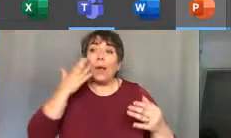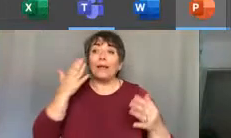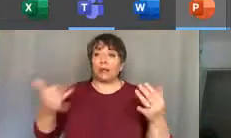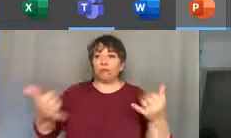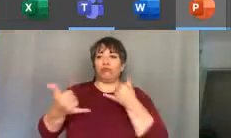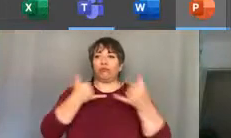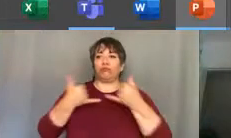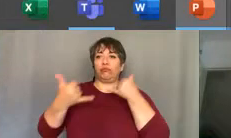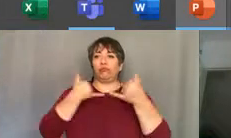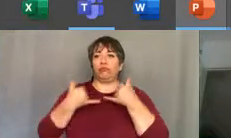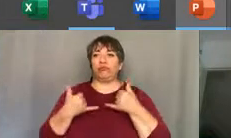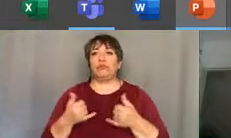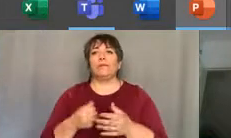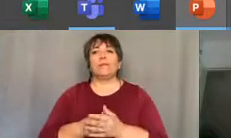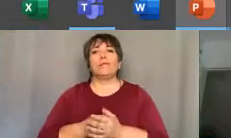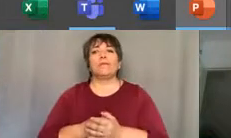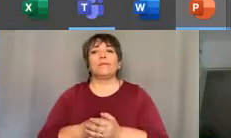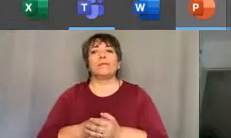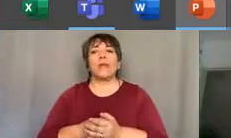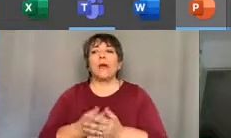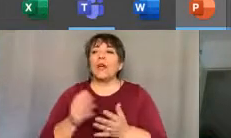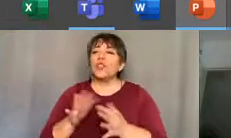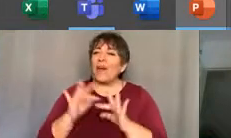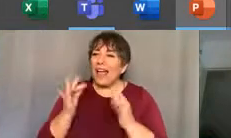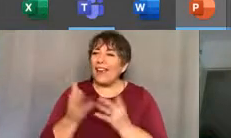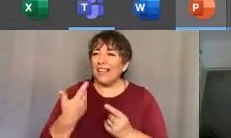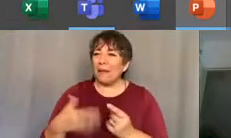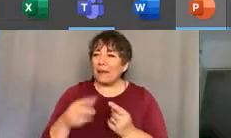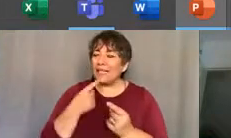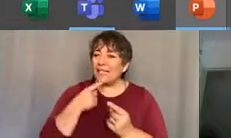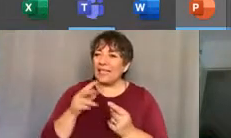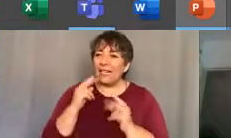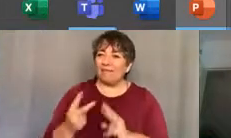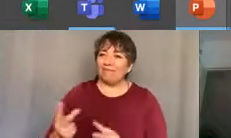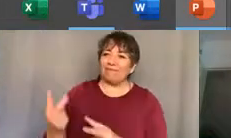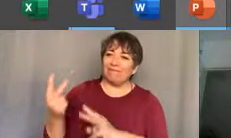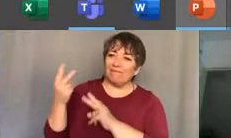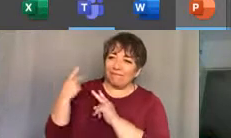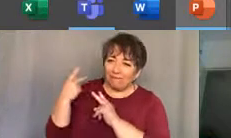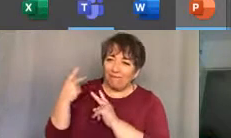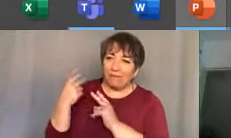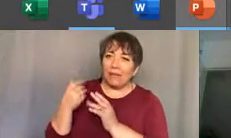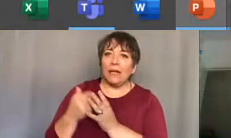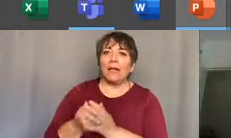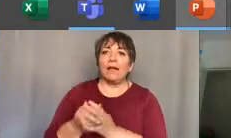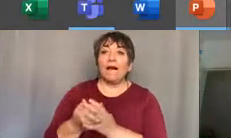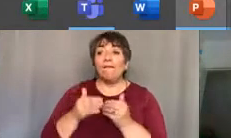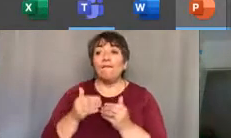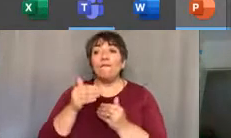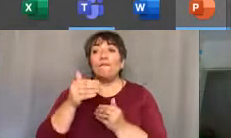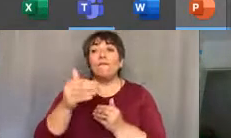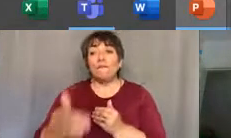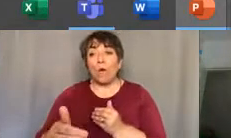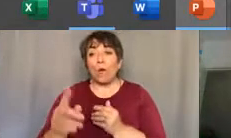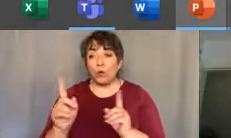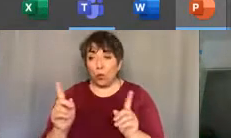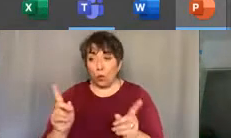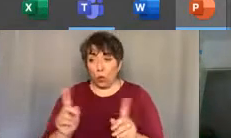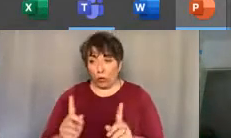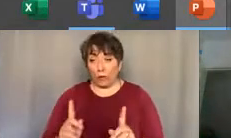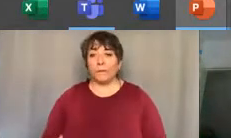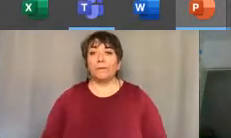So that's all looking in the rear view mirror of what's happened, and there's nothing we can do now or going forward that will change what's happened in the past.